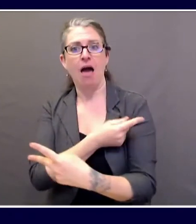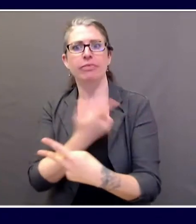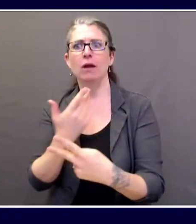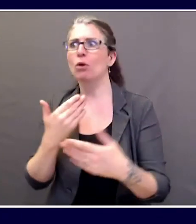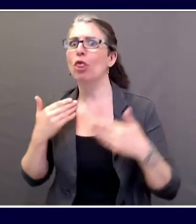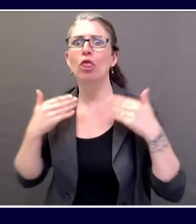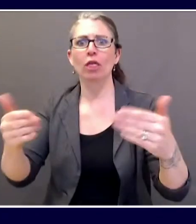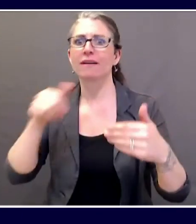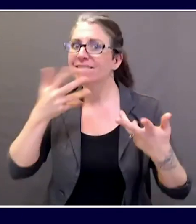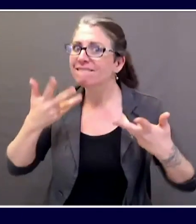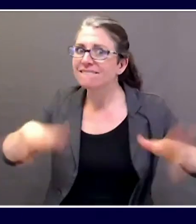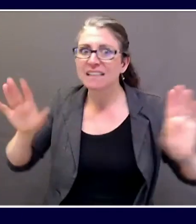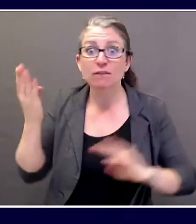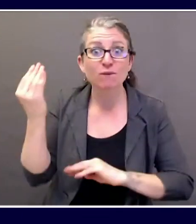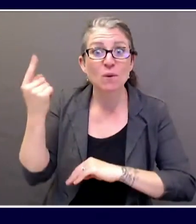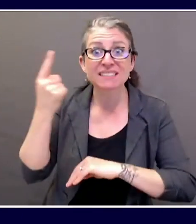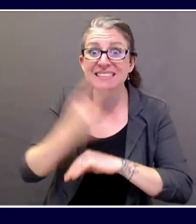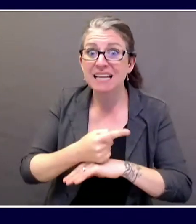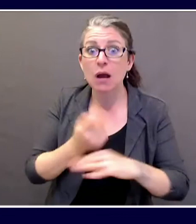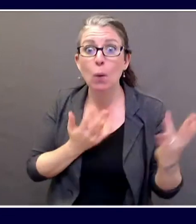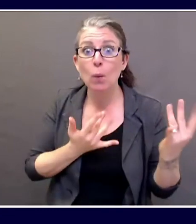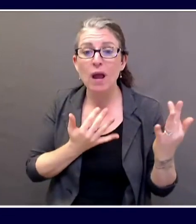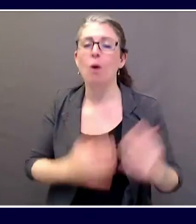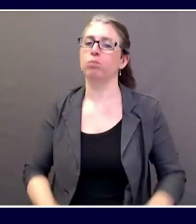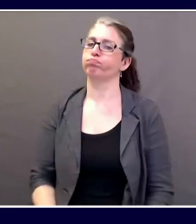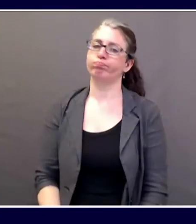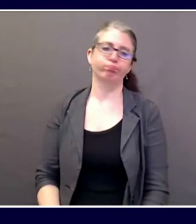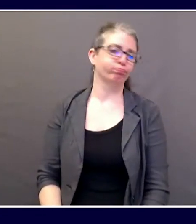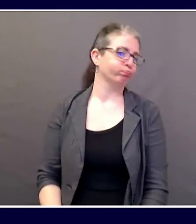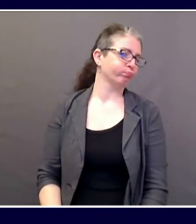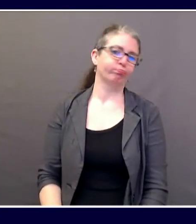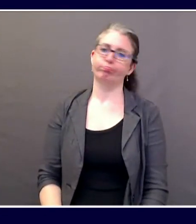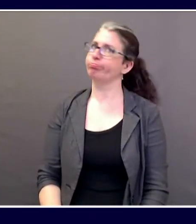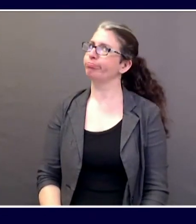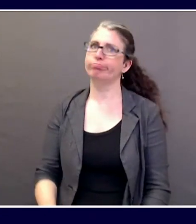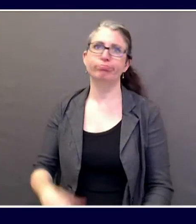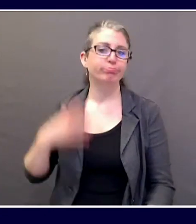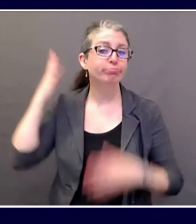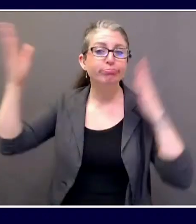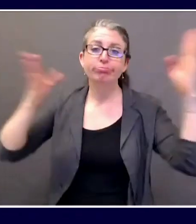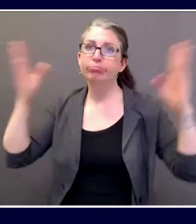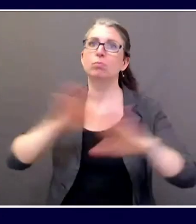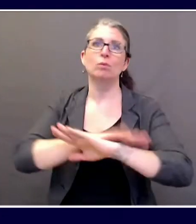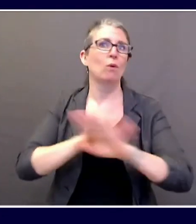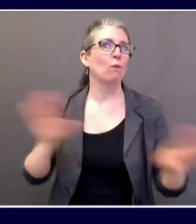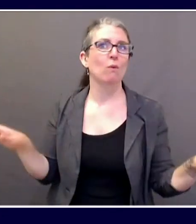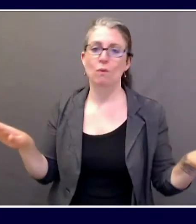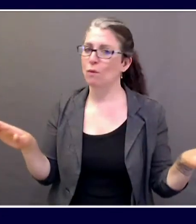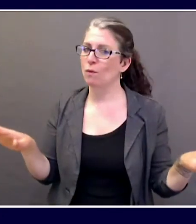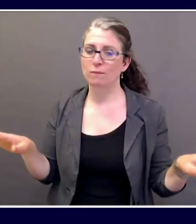then, you should still go about things as if you haven't been vaccinated yet at all. You're getting protection, you're just not there. Thank